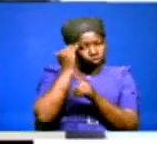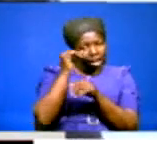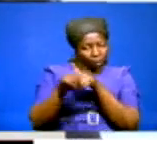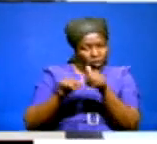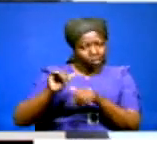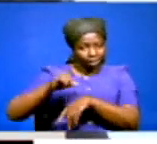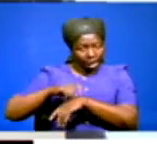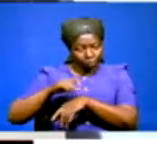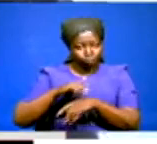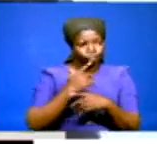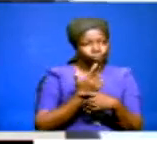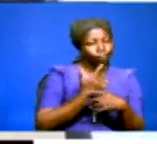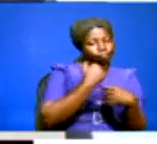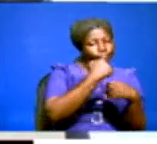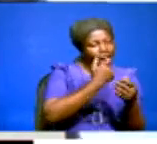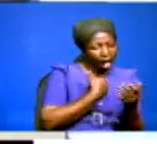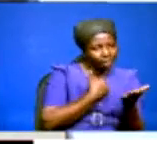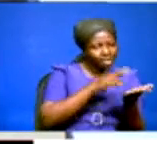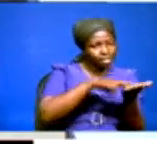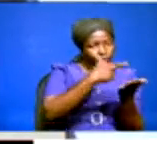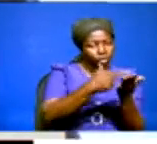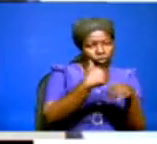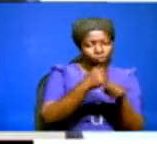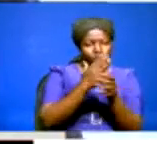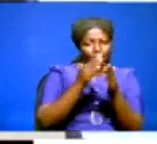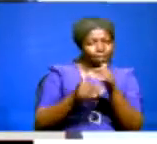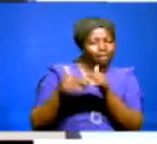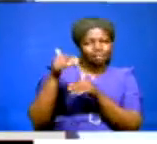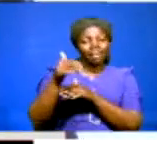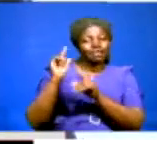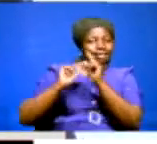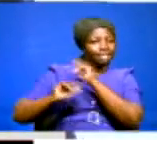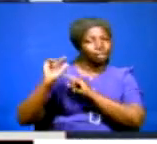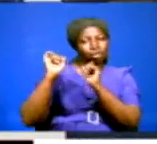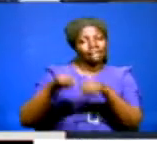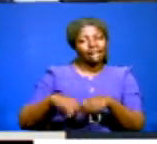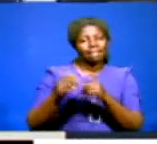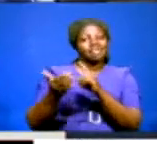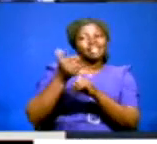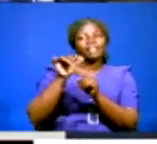setting aside resources so that the next generation can have it better.